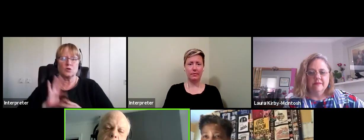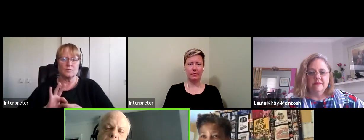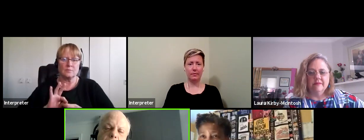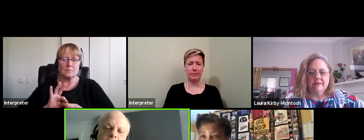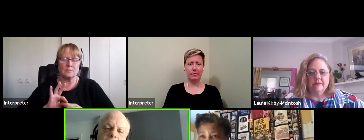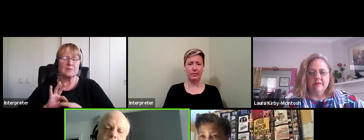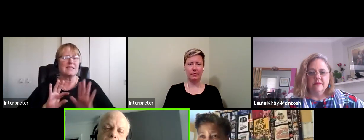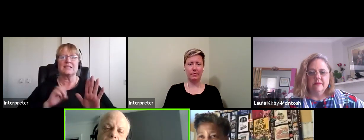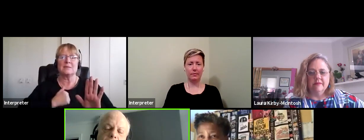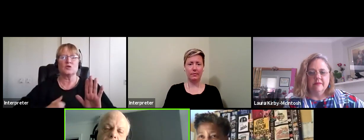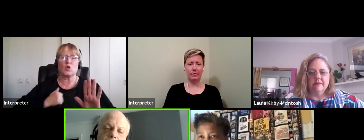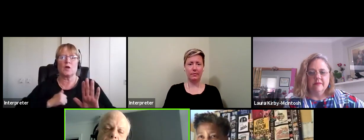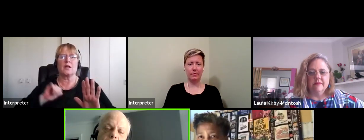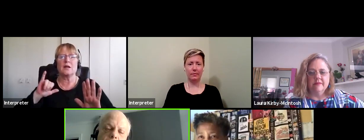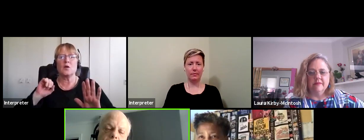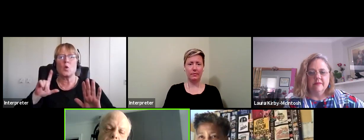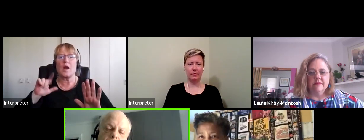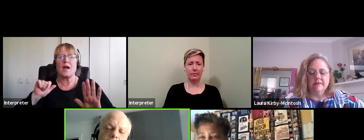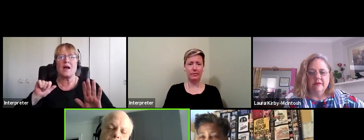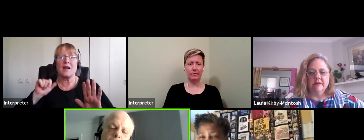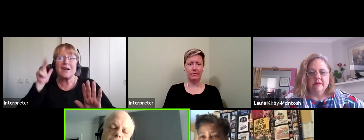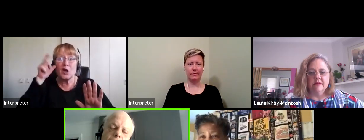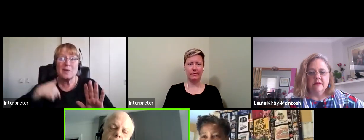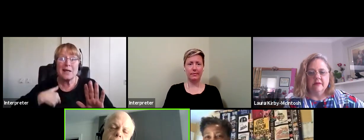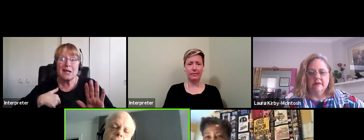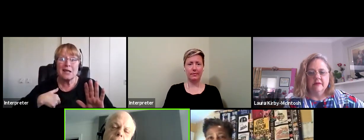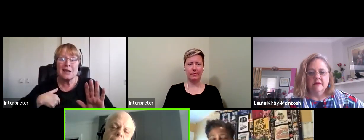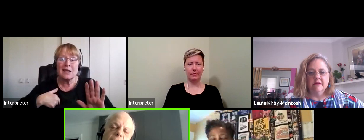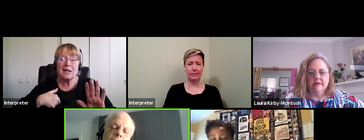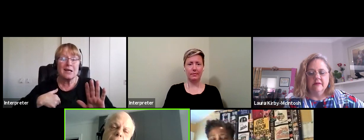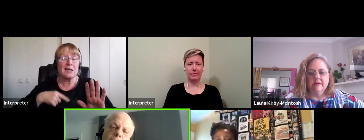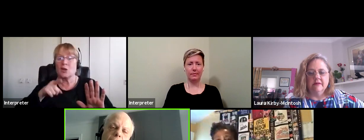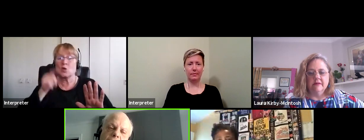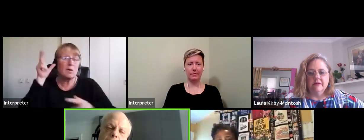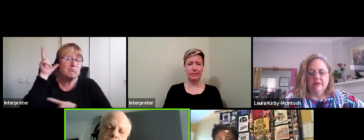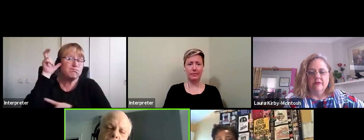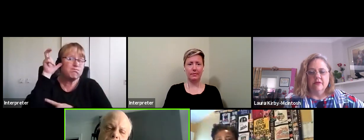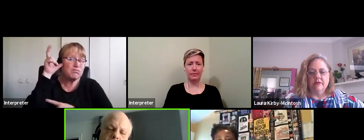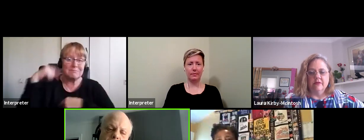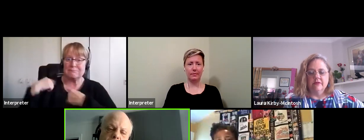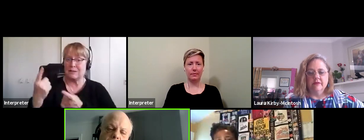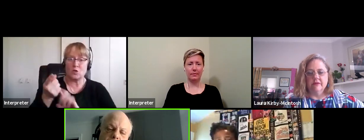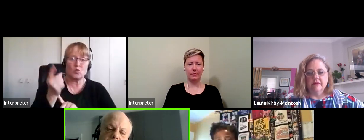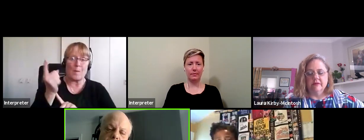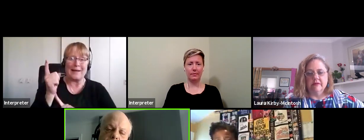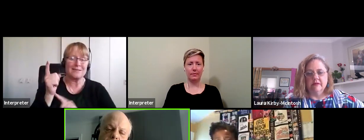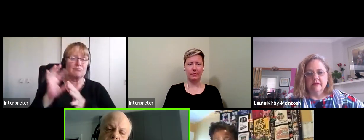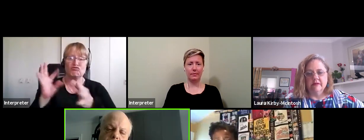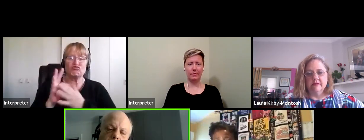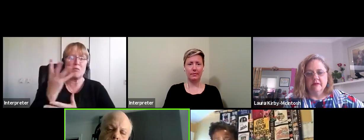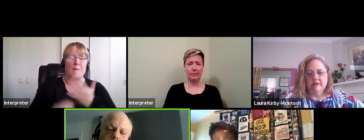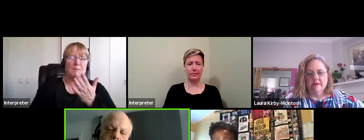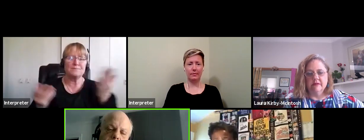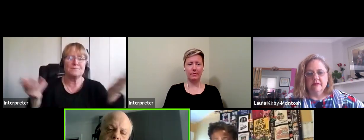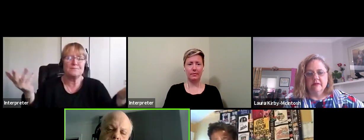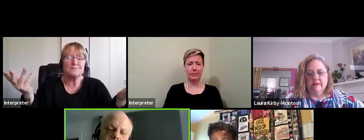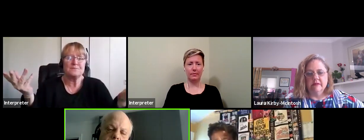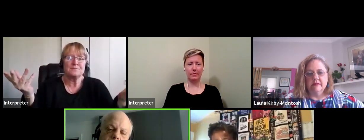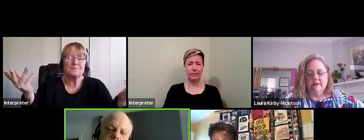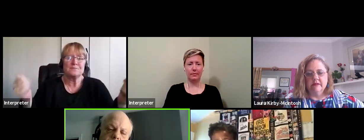Okay, I'm sorry, Yola. I don't know if you can hear me, but we've totally lost about the past minute of your content.